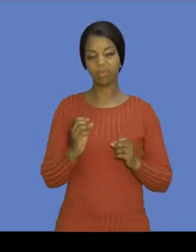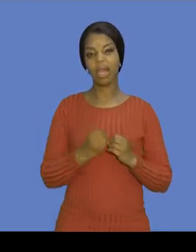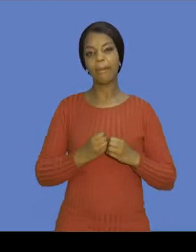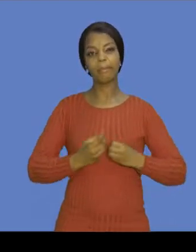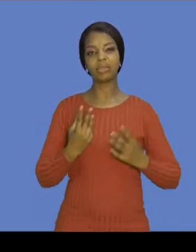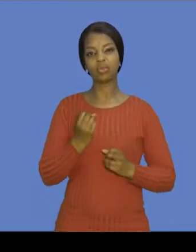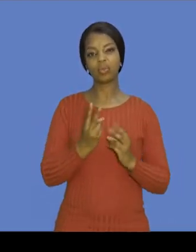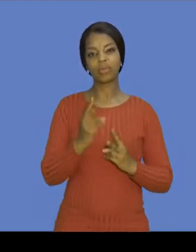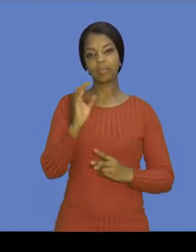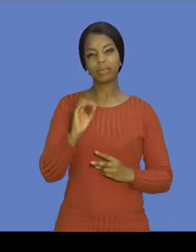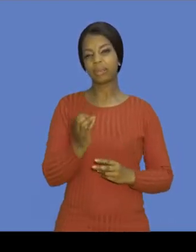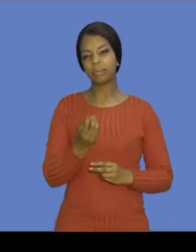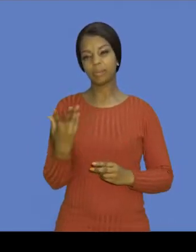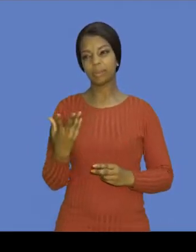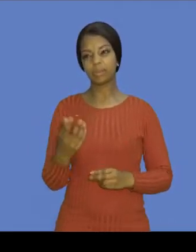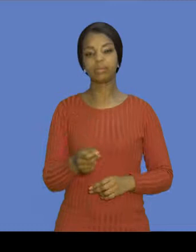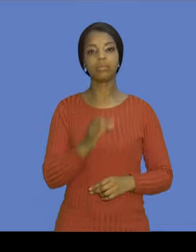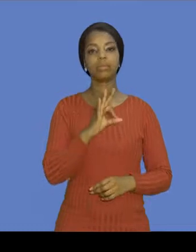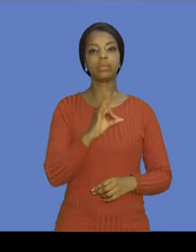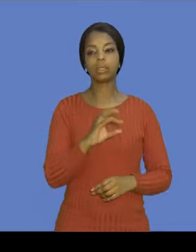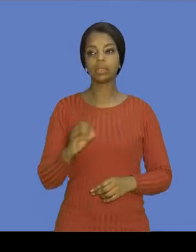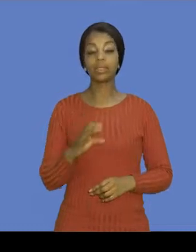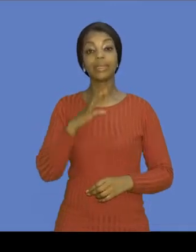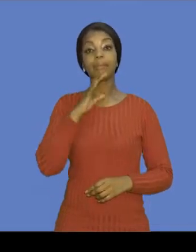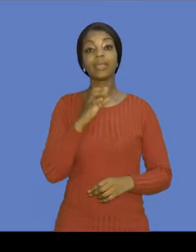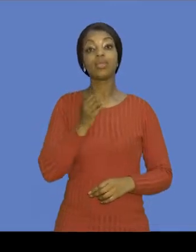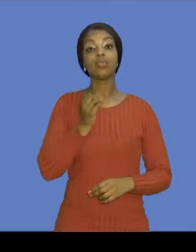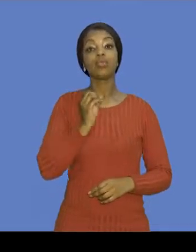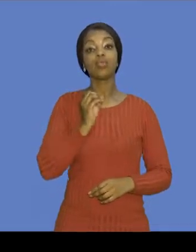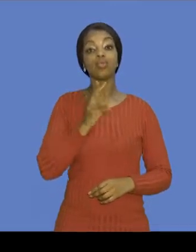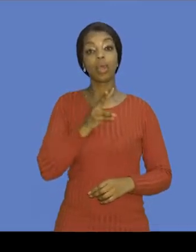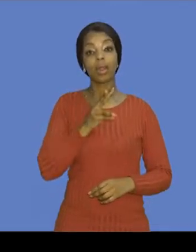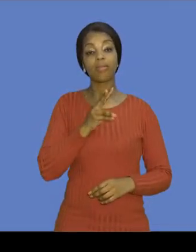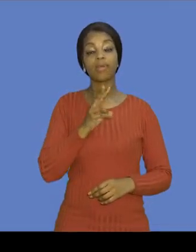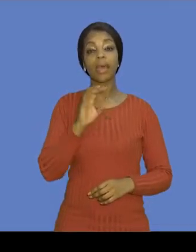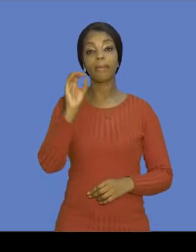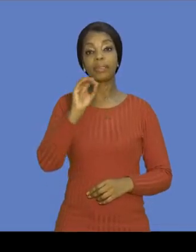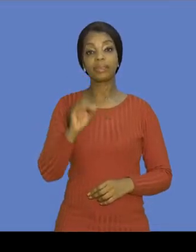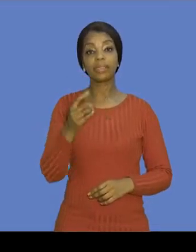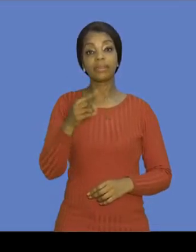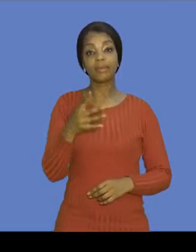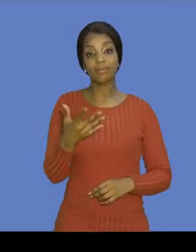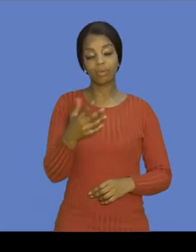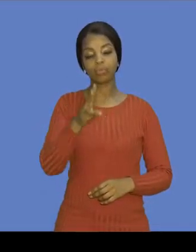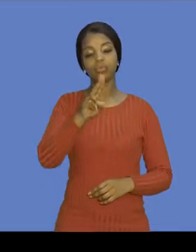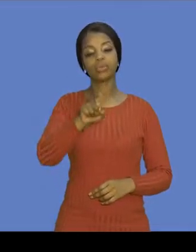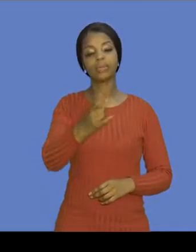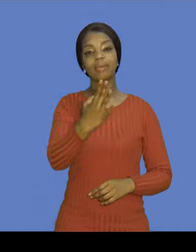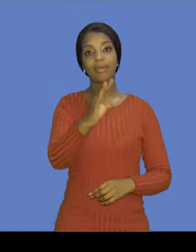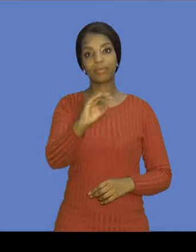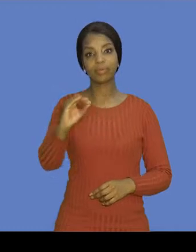us 300. That is 12% of the 2,500, and then that will